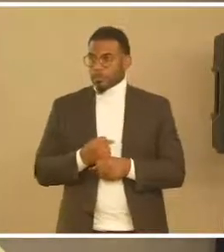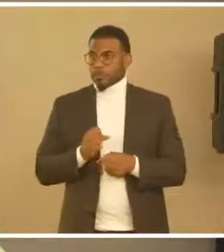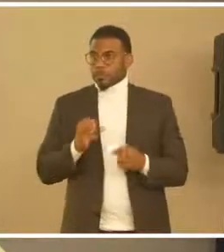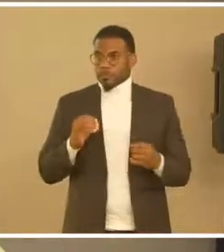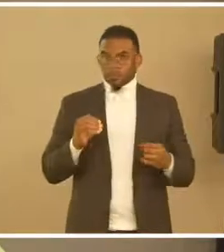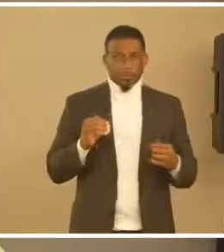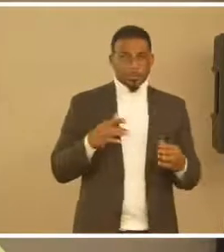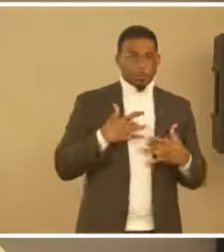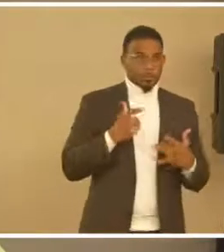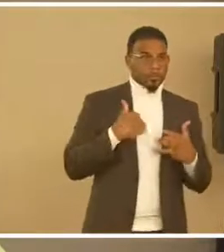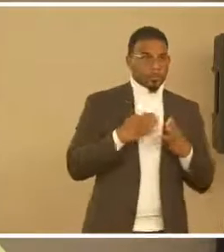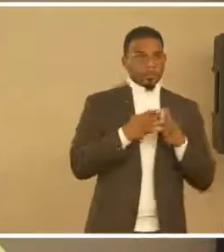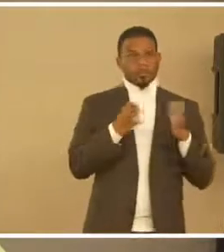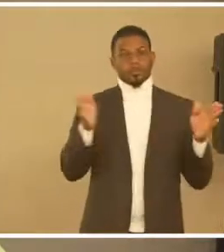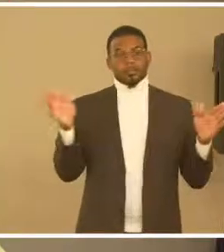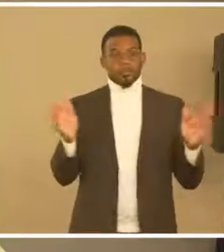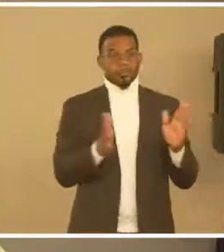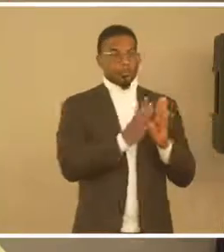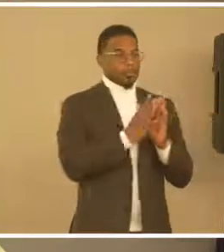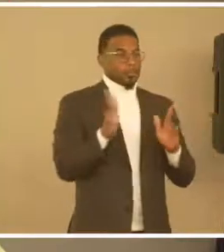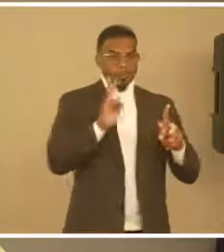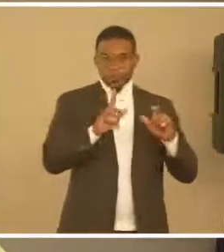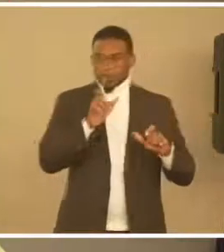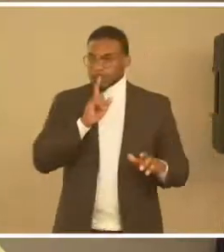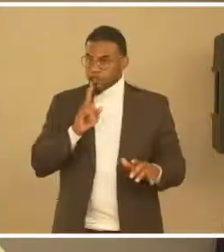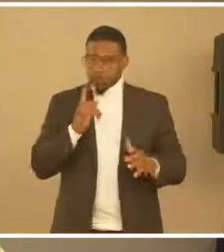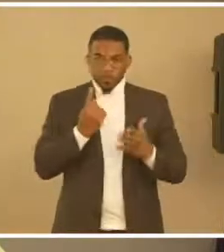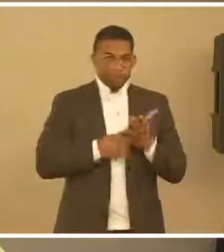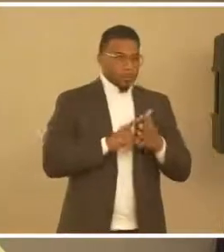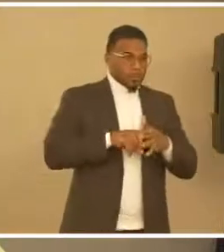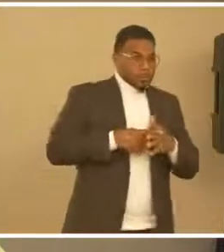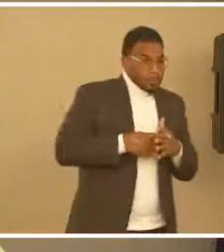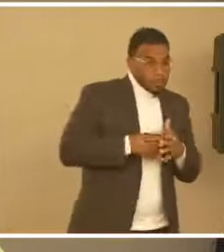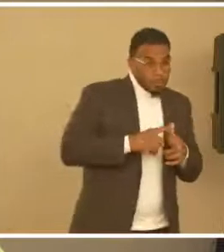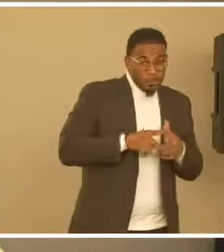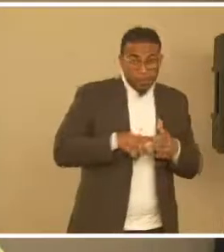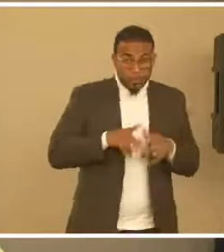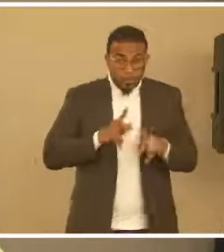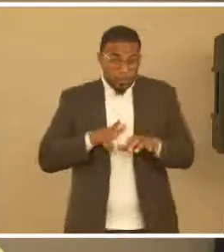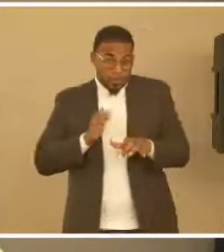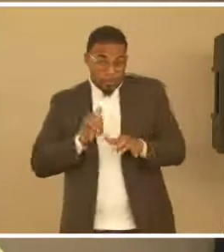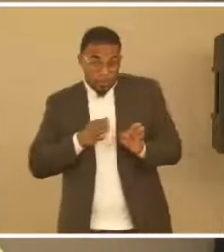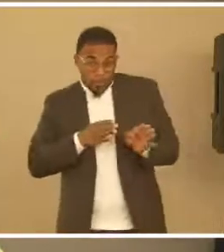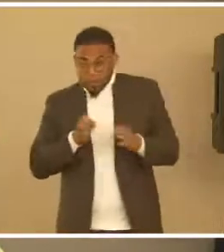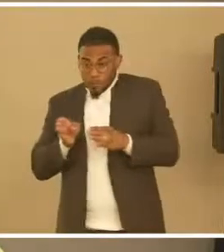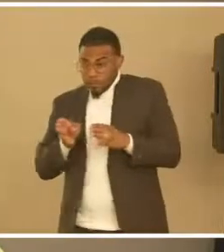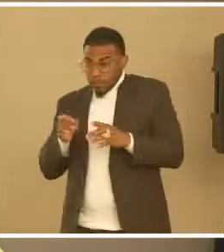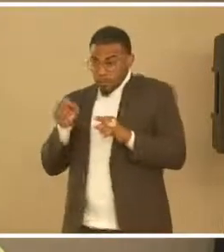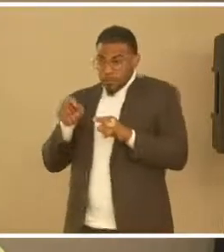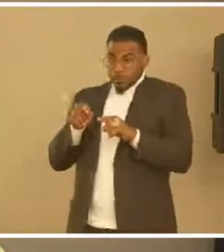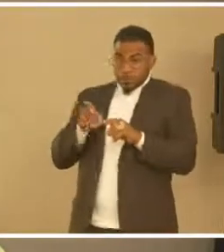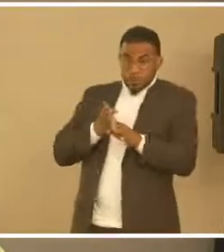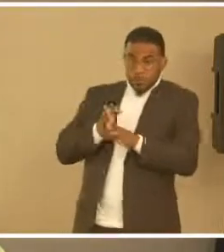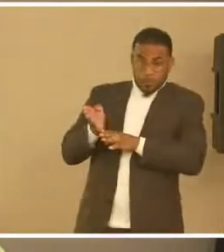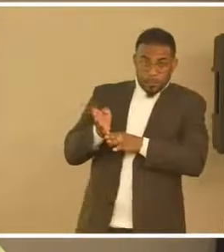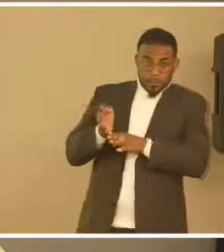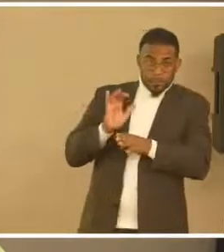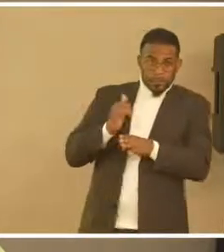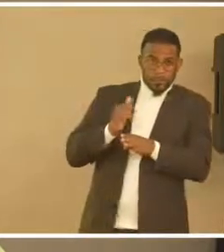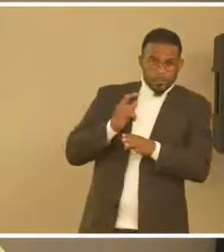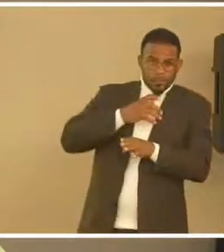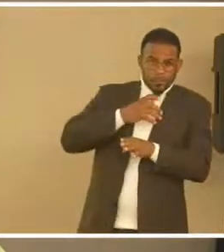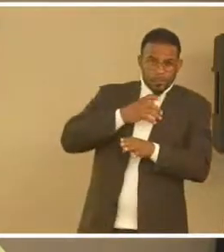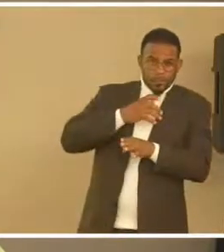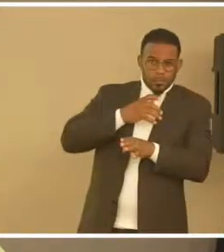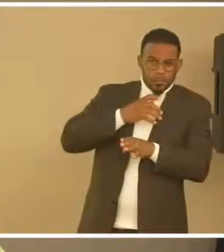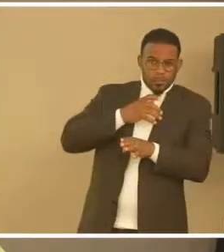So we usually have a broad array of folks who are sometimes just starting out or folks who might have shifted careers and are a bit